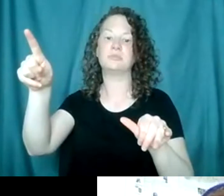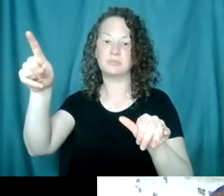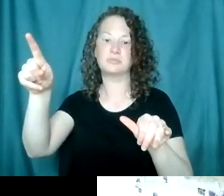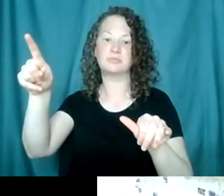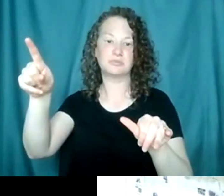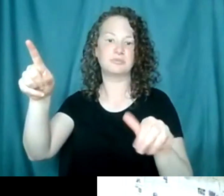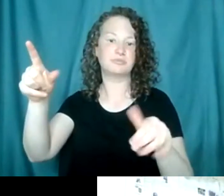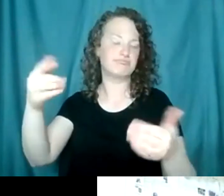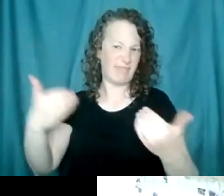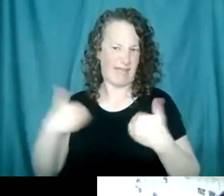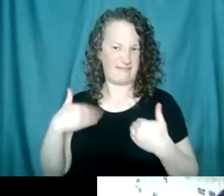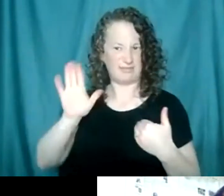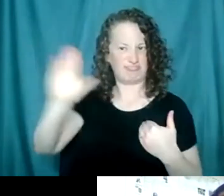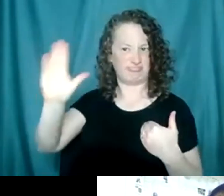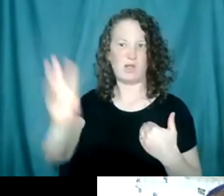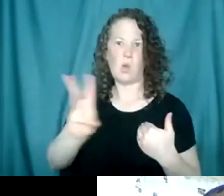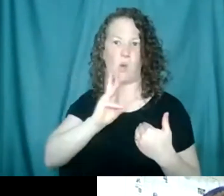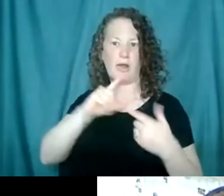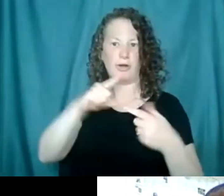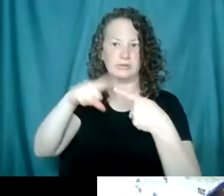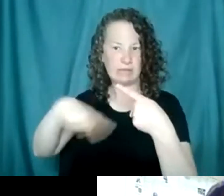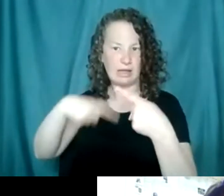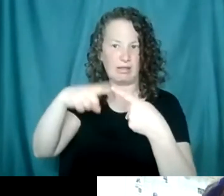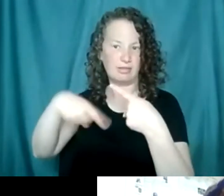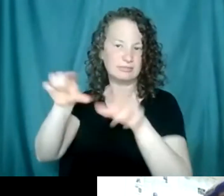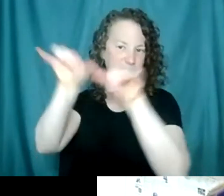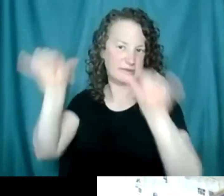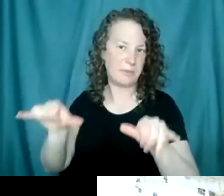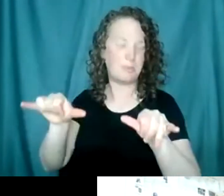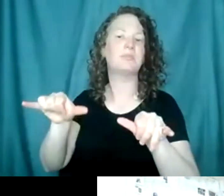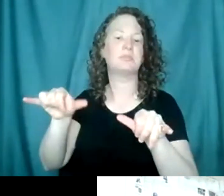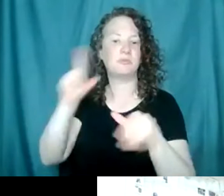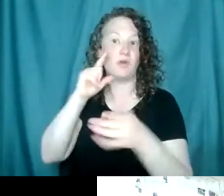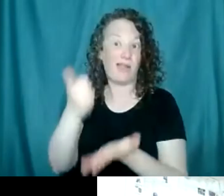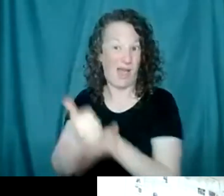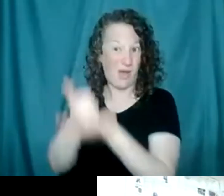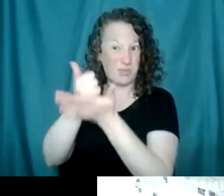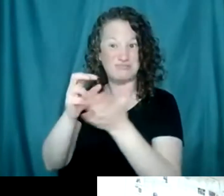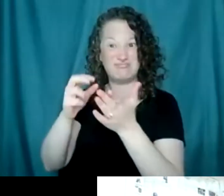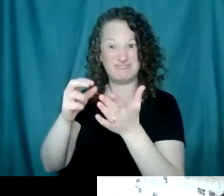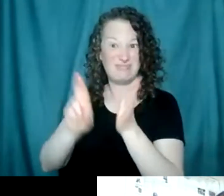their own water management cycling system to help with the astronauts and their needs, but